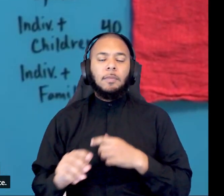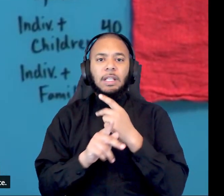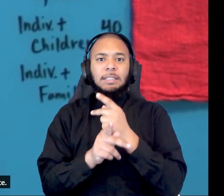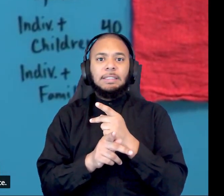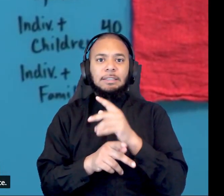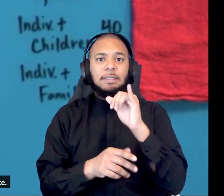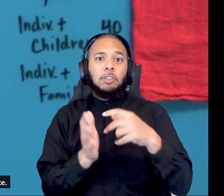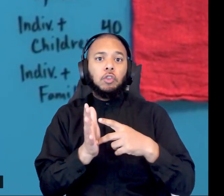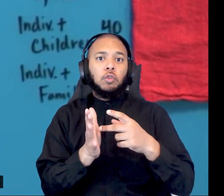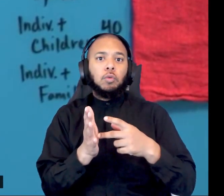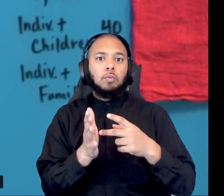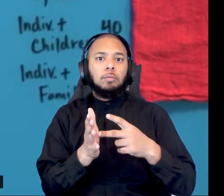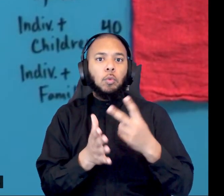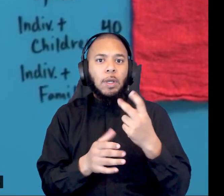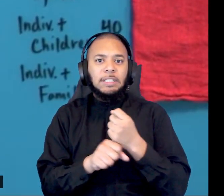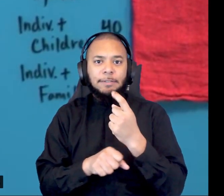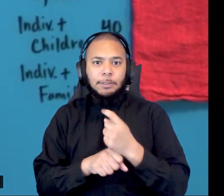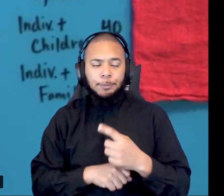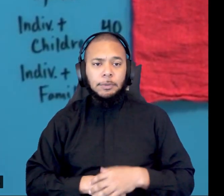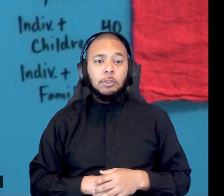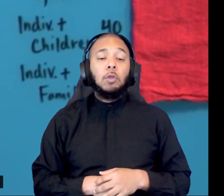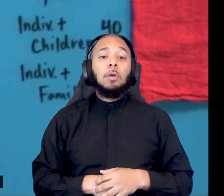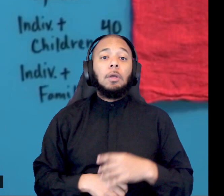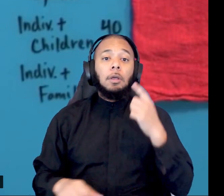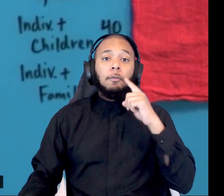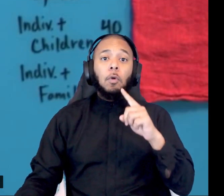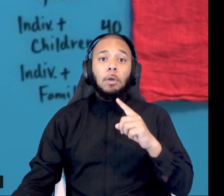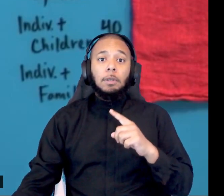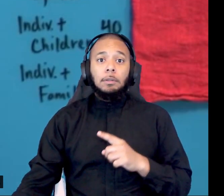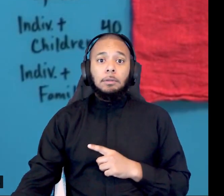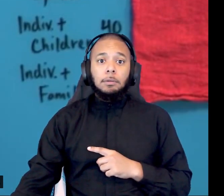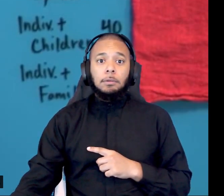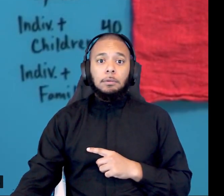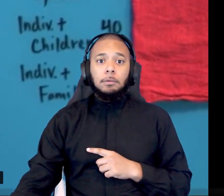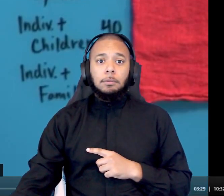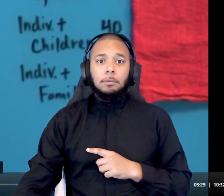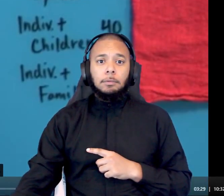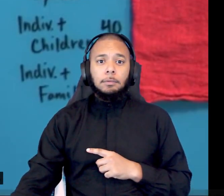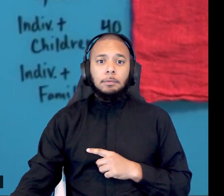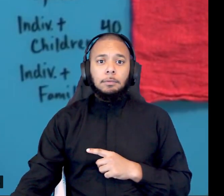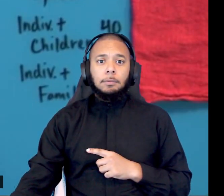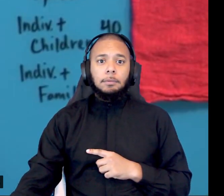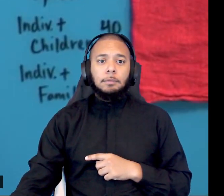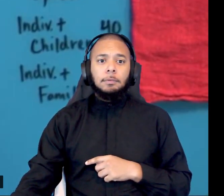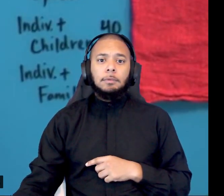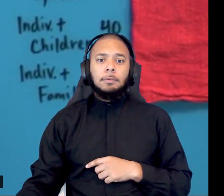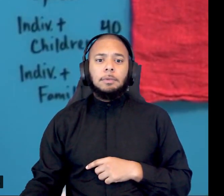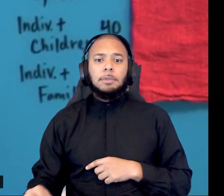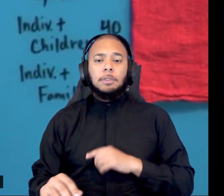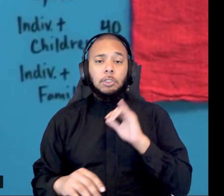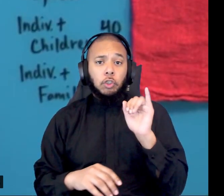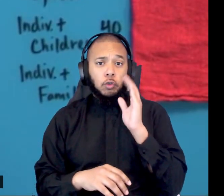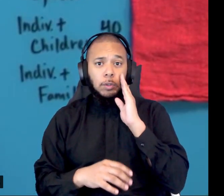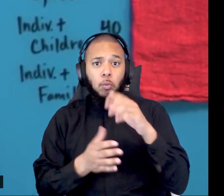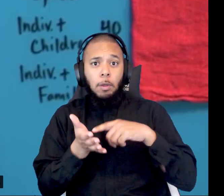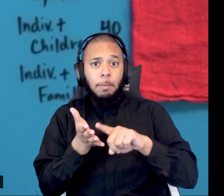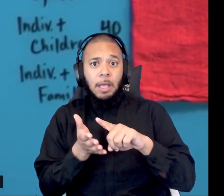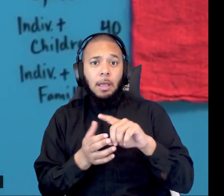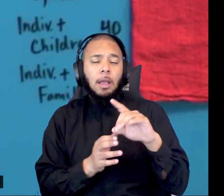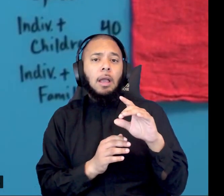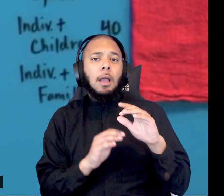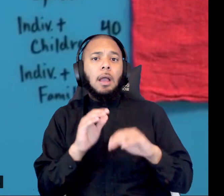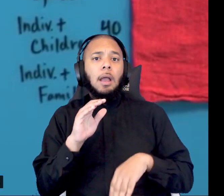Now, for dental insurance, if you do have something minor or major, they will cover either 80%